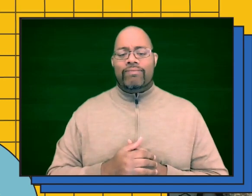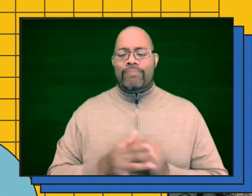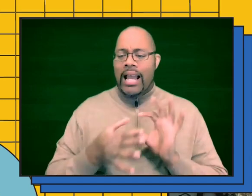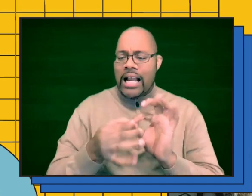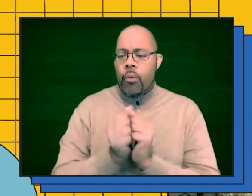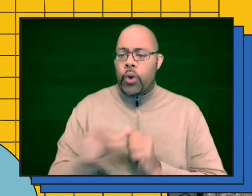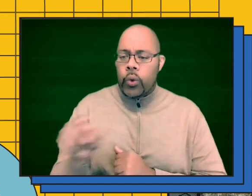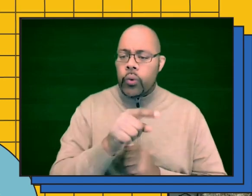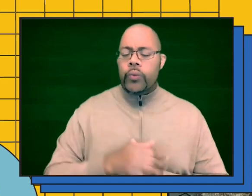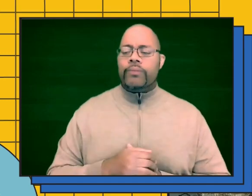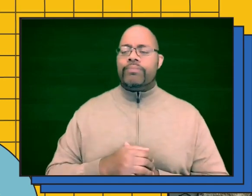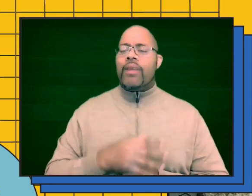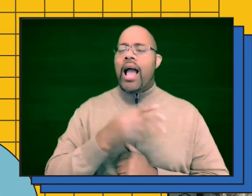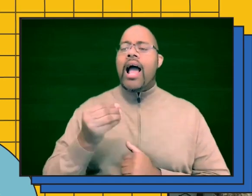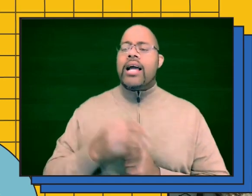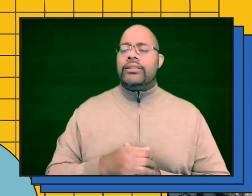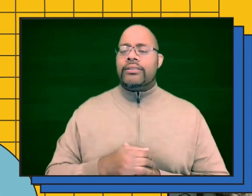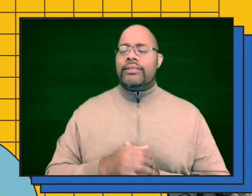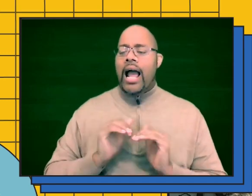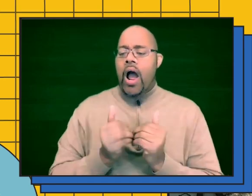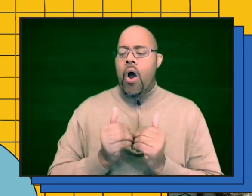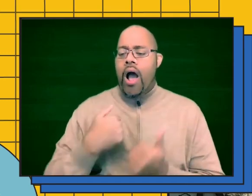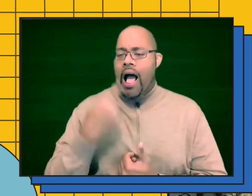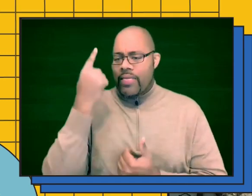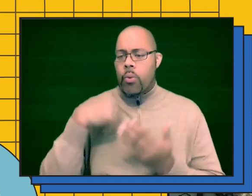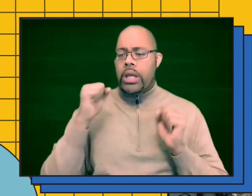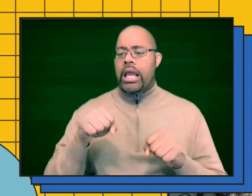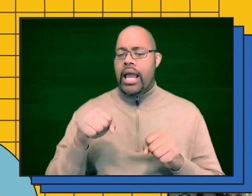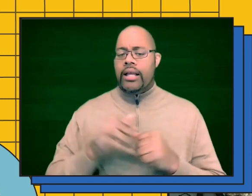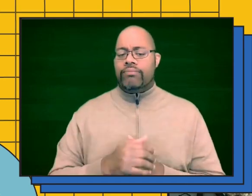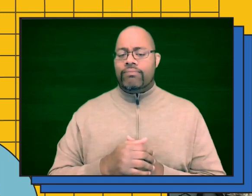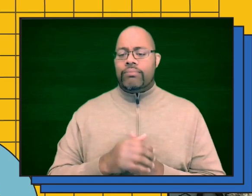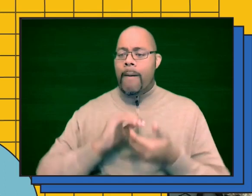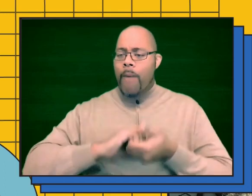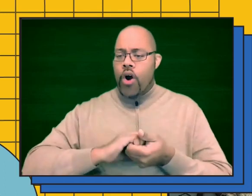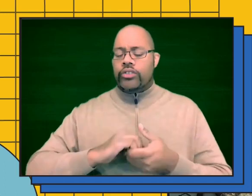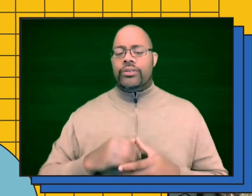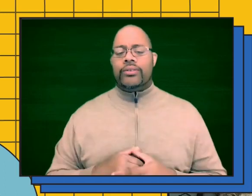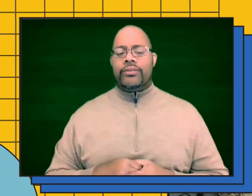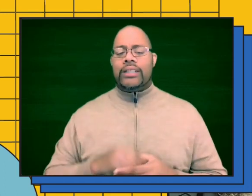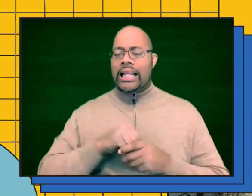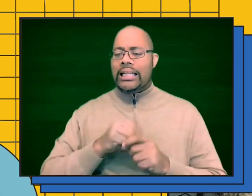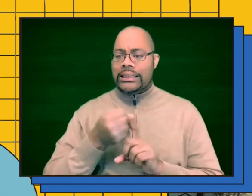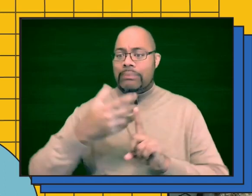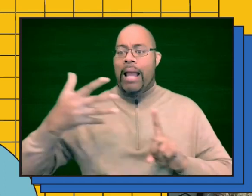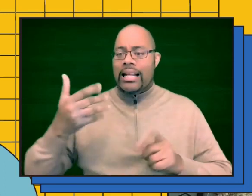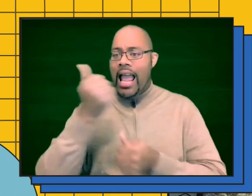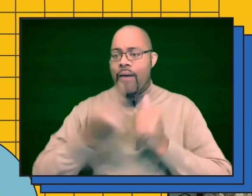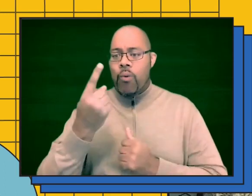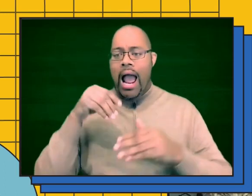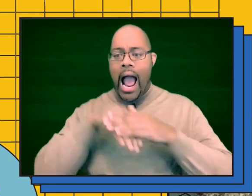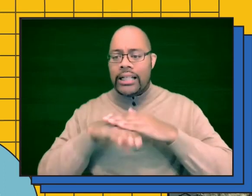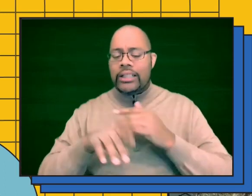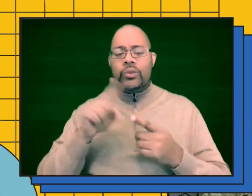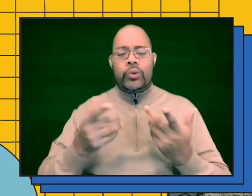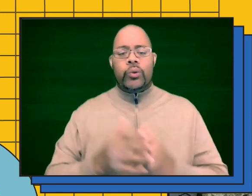be connected with you all and how I think we can be partners in expanding